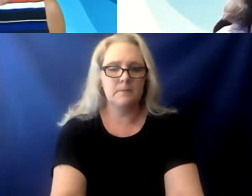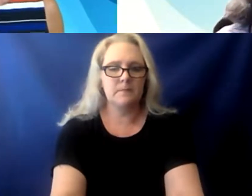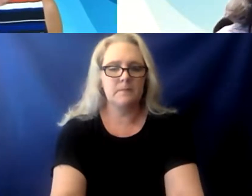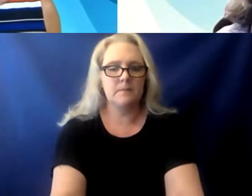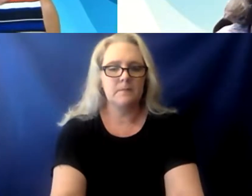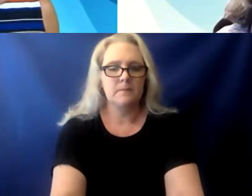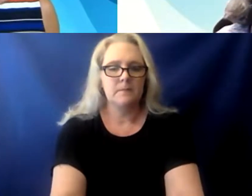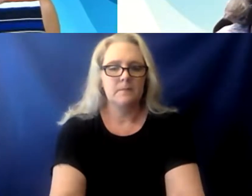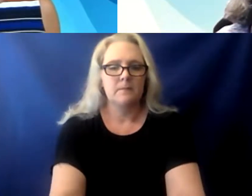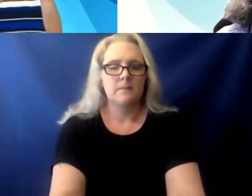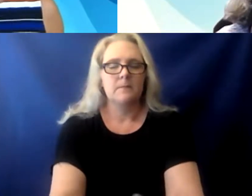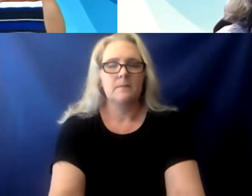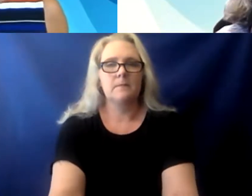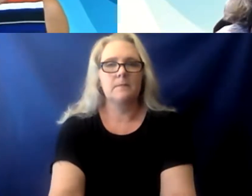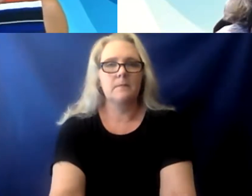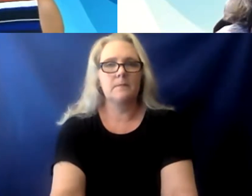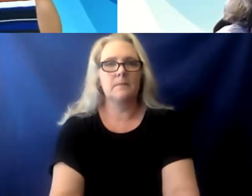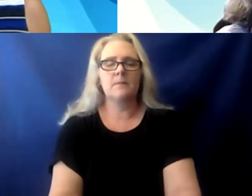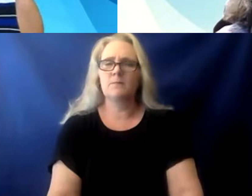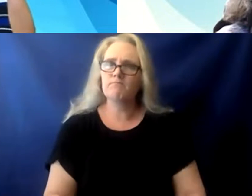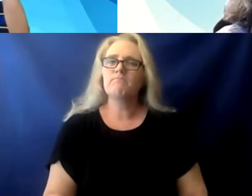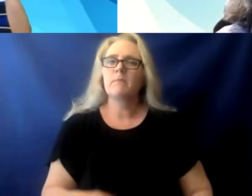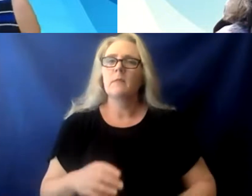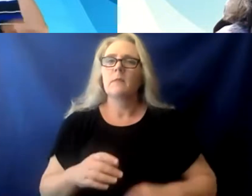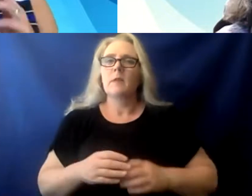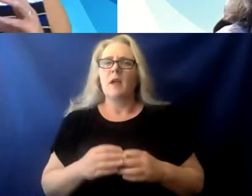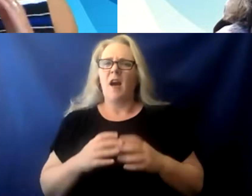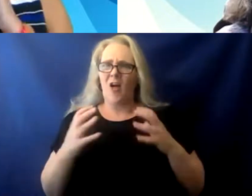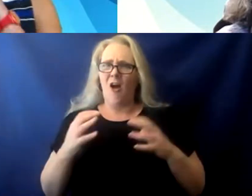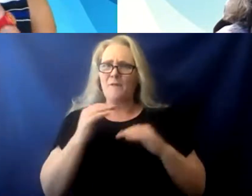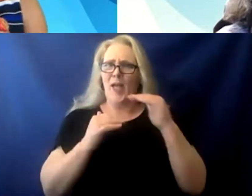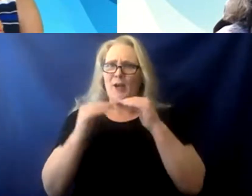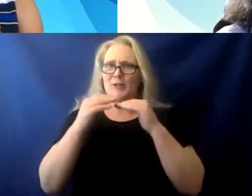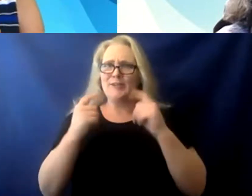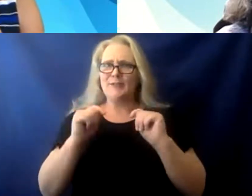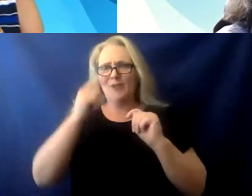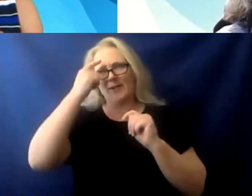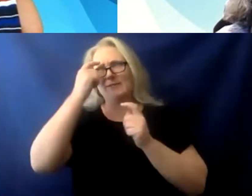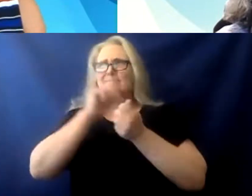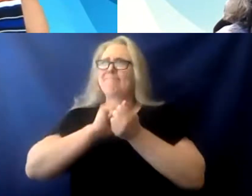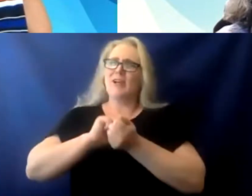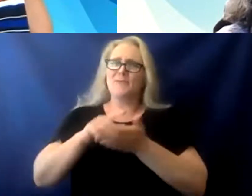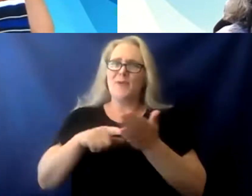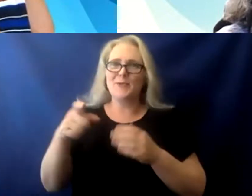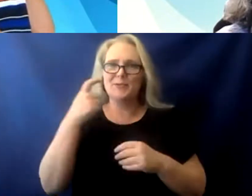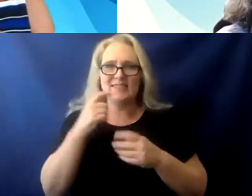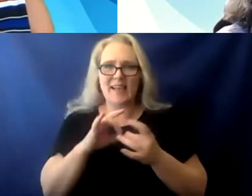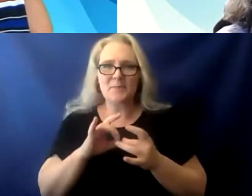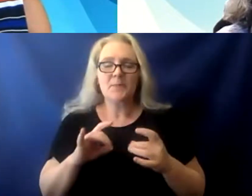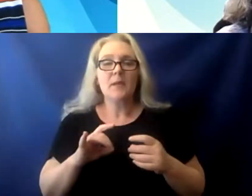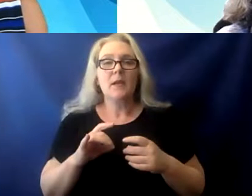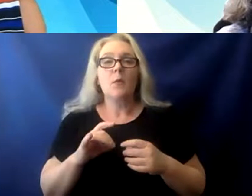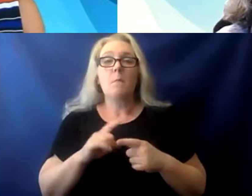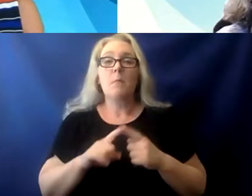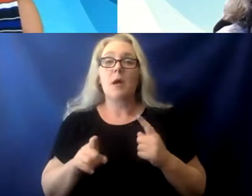All right, that was, I'm digesting that. That was very thoughtful, Kieran. That had a lot of layers. So what I'm going to try to do is sum up what I